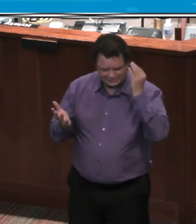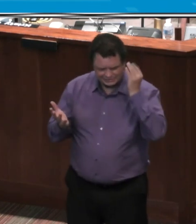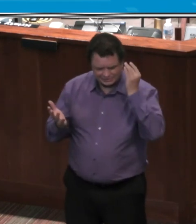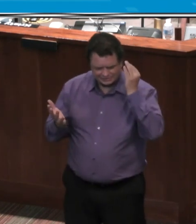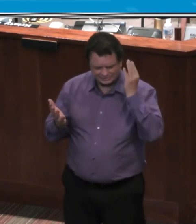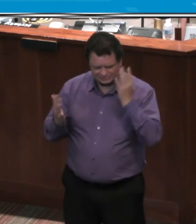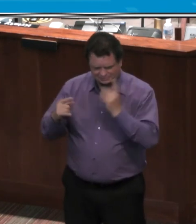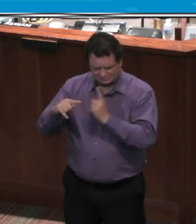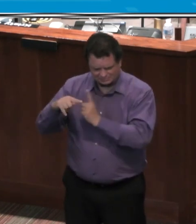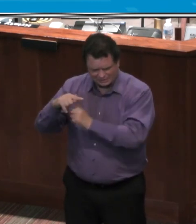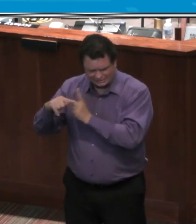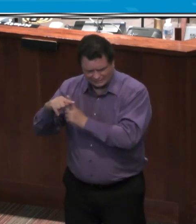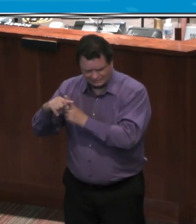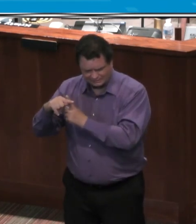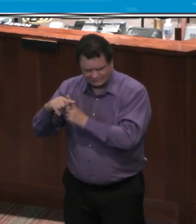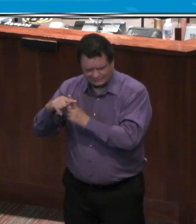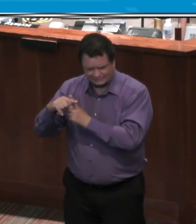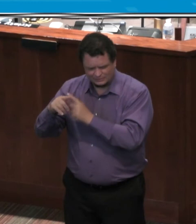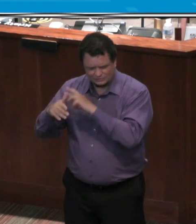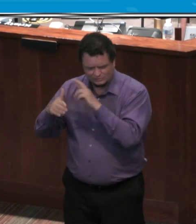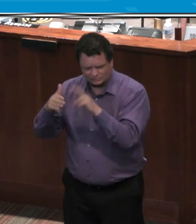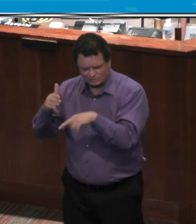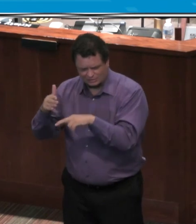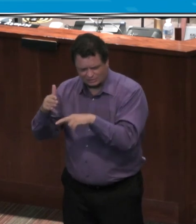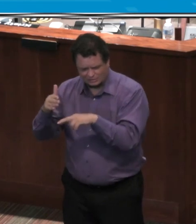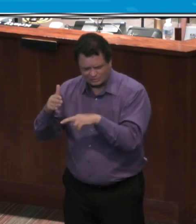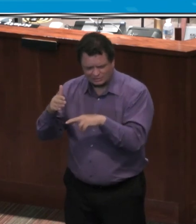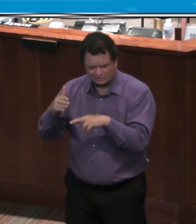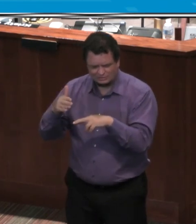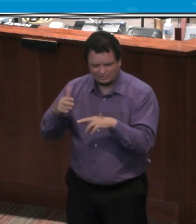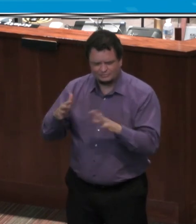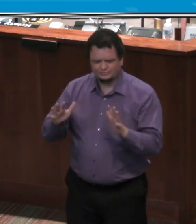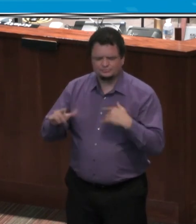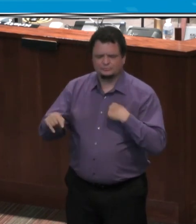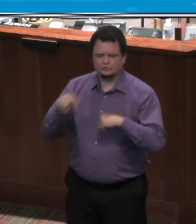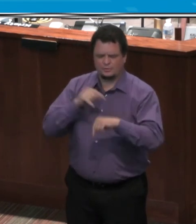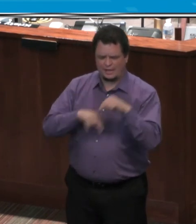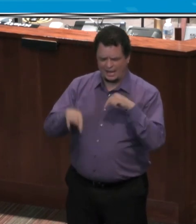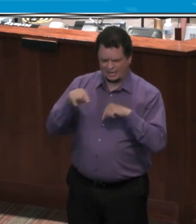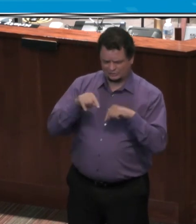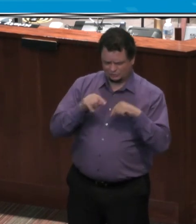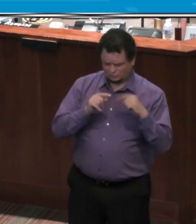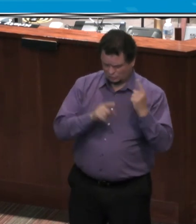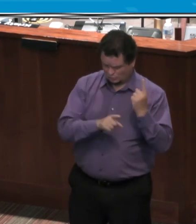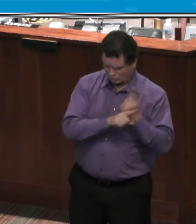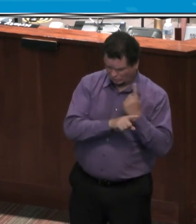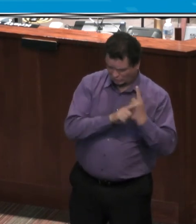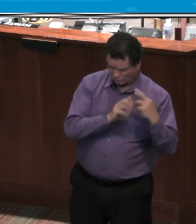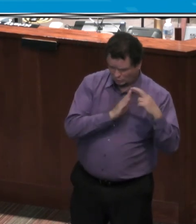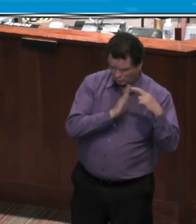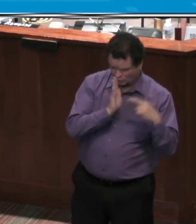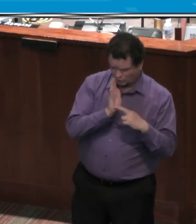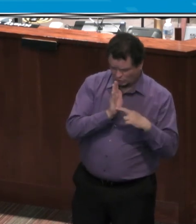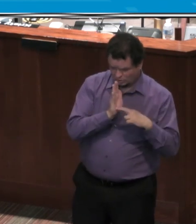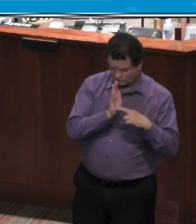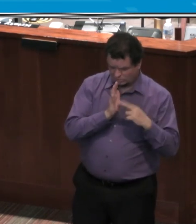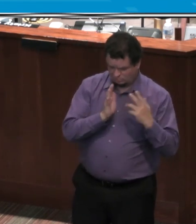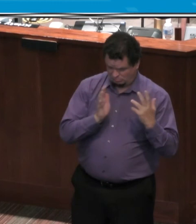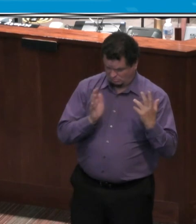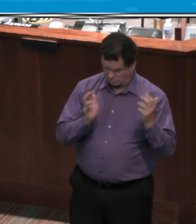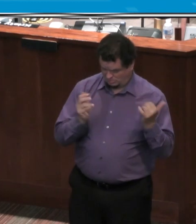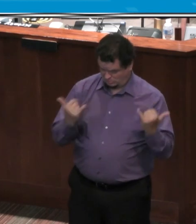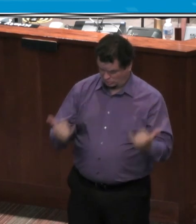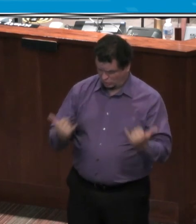14-day. So what was the criteria to go back to a regular variance under the current situation? If we're at 5 days, was it a week? Was it